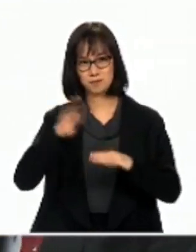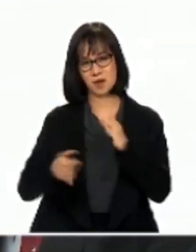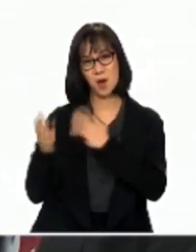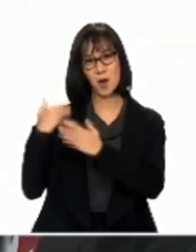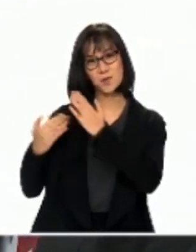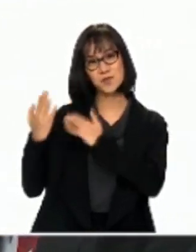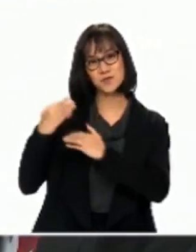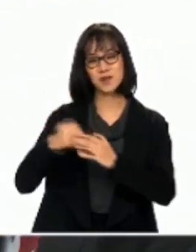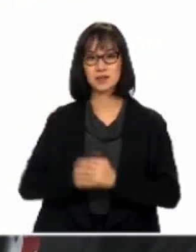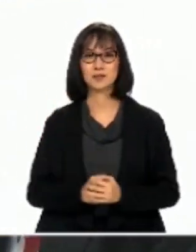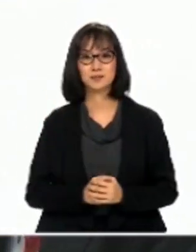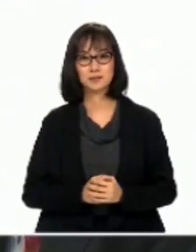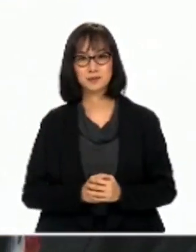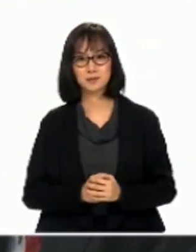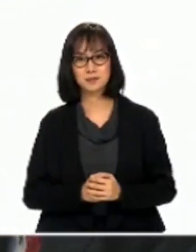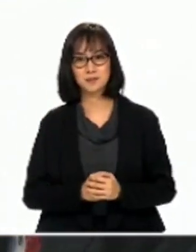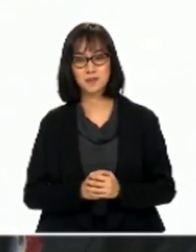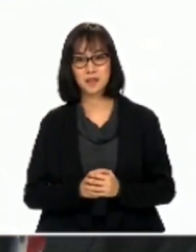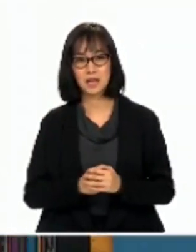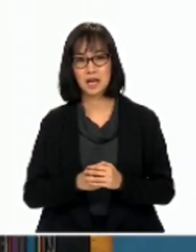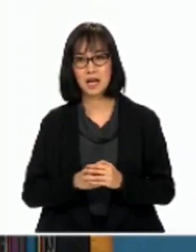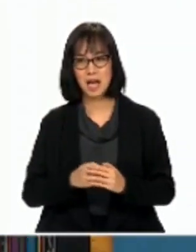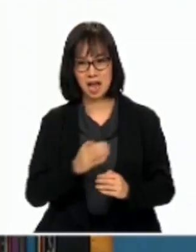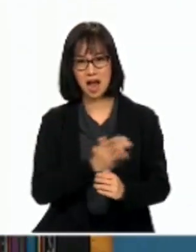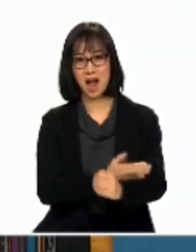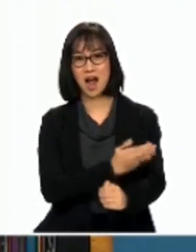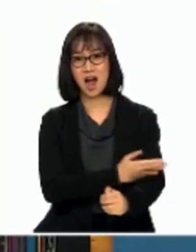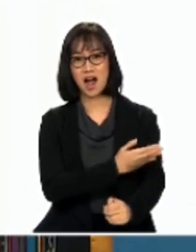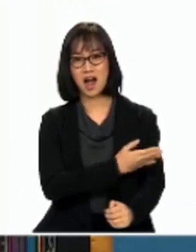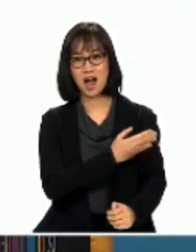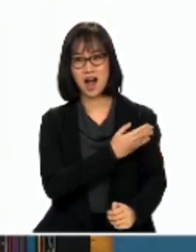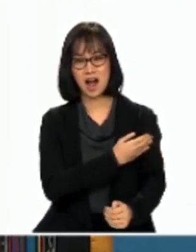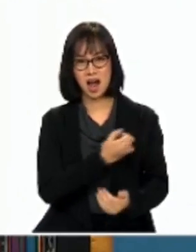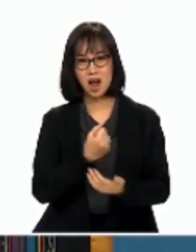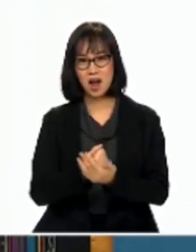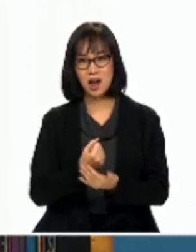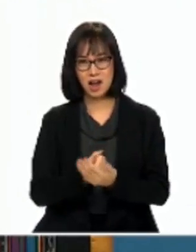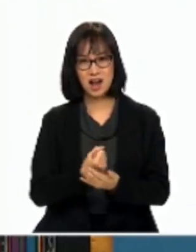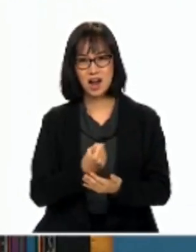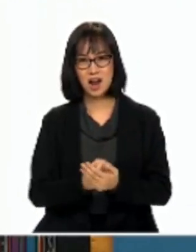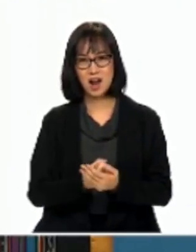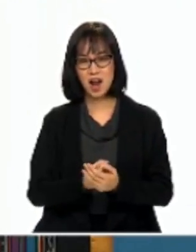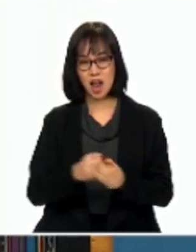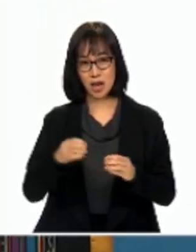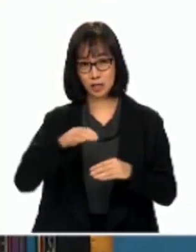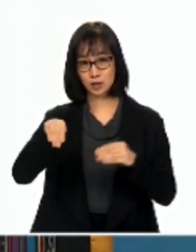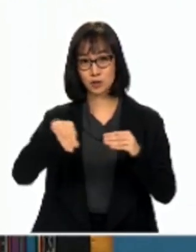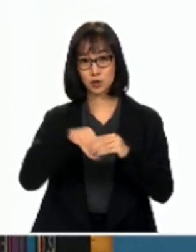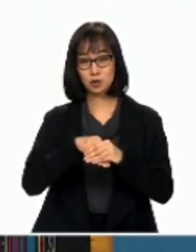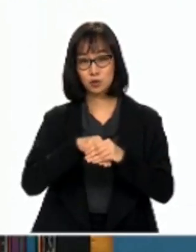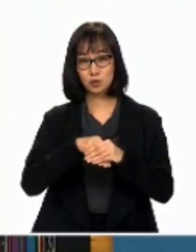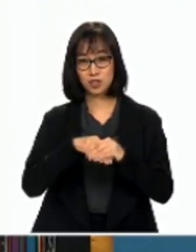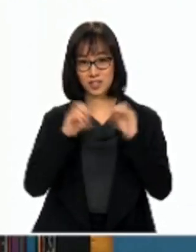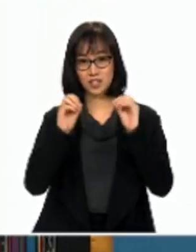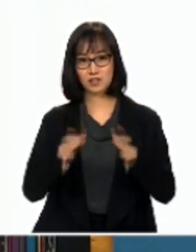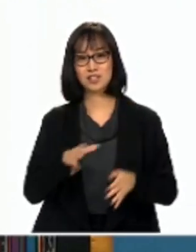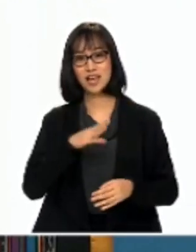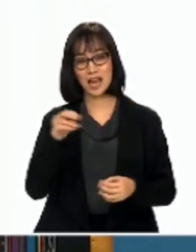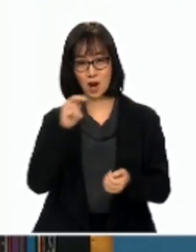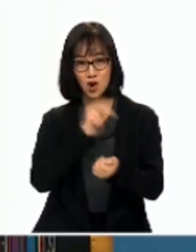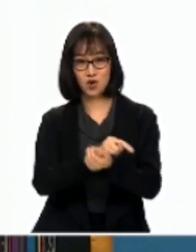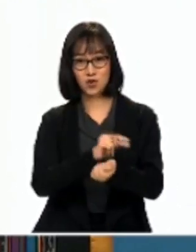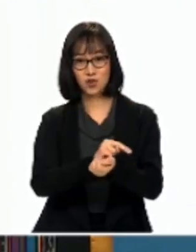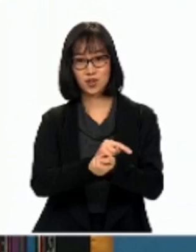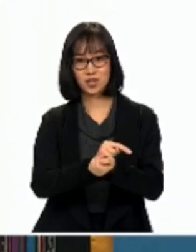This is intended to increase salaries of national government workers, including teachers and nurses. Nurses, good. I am also